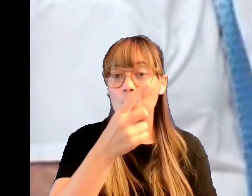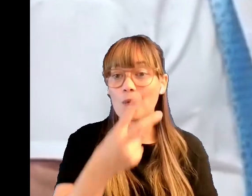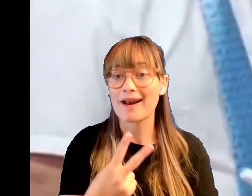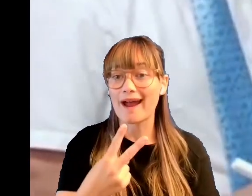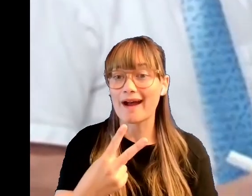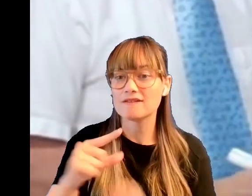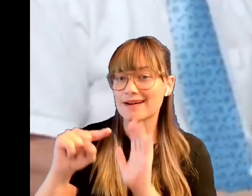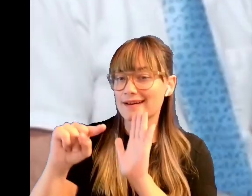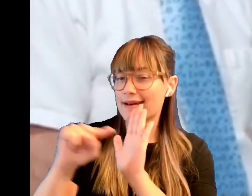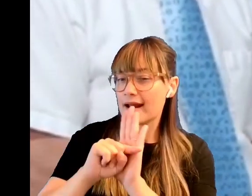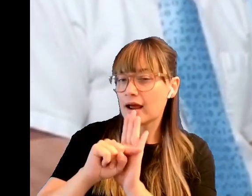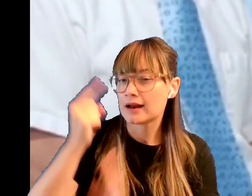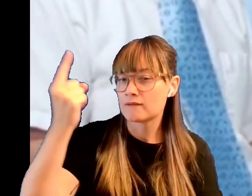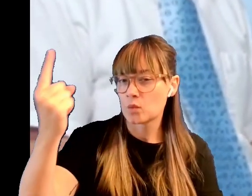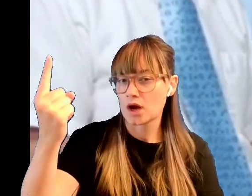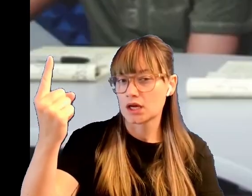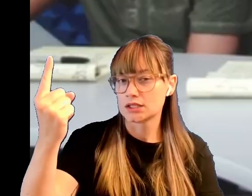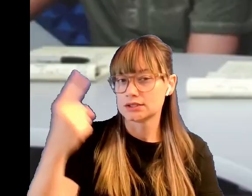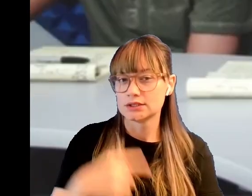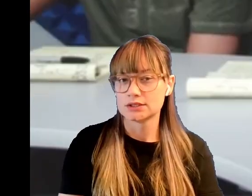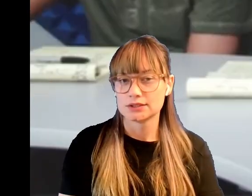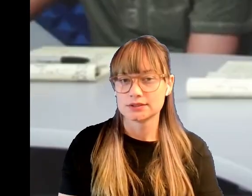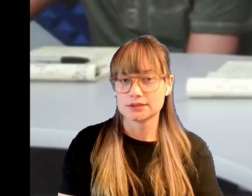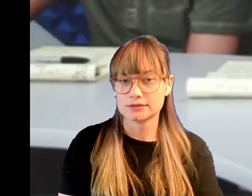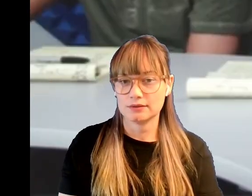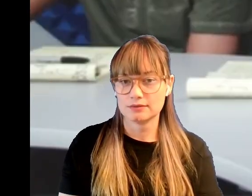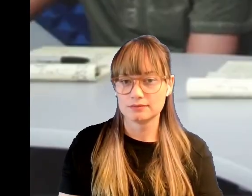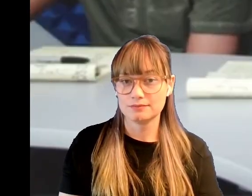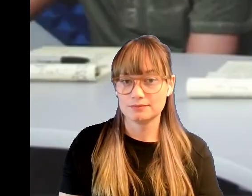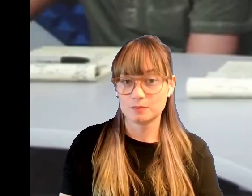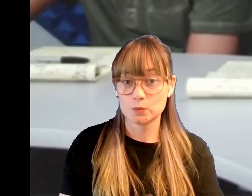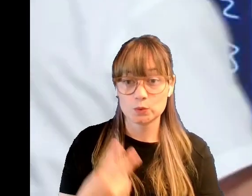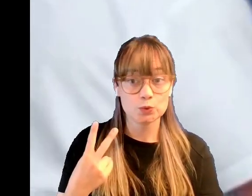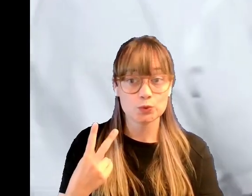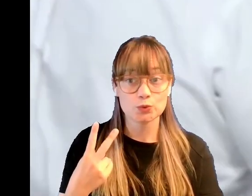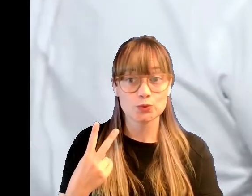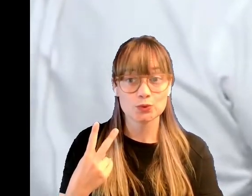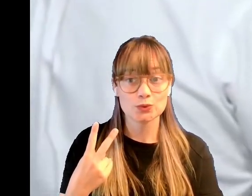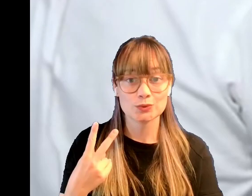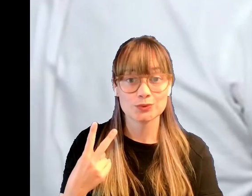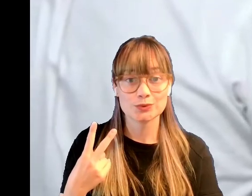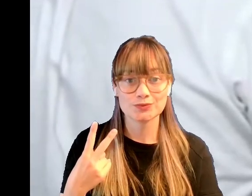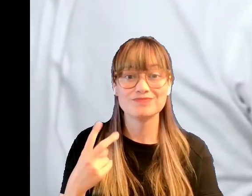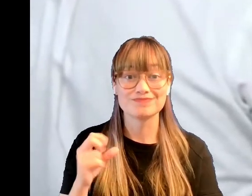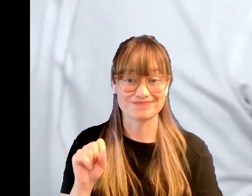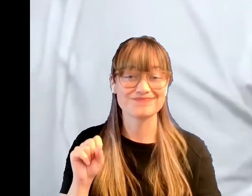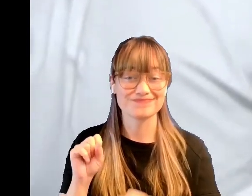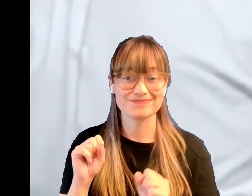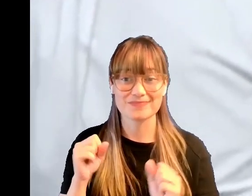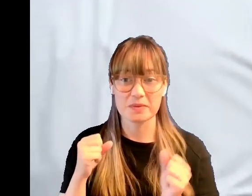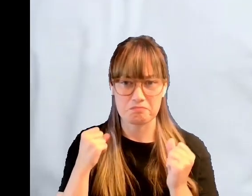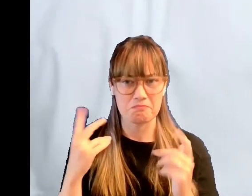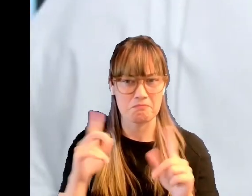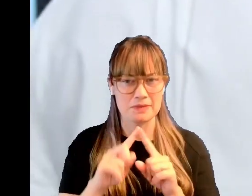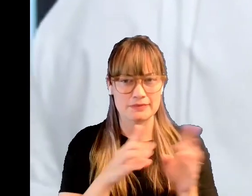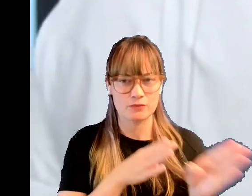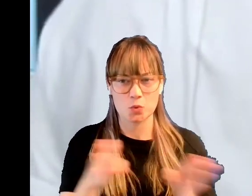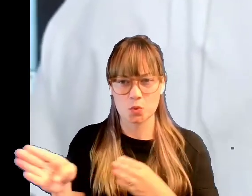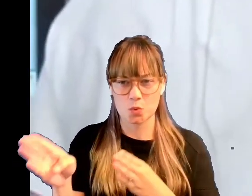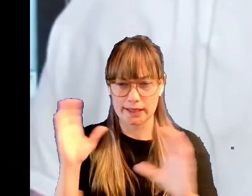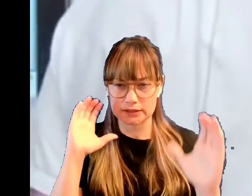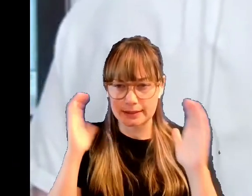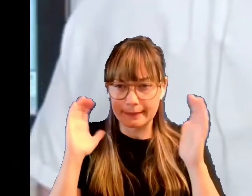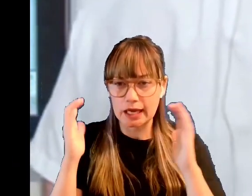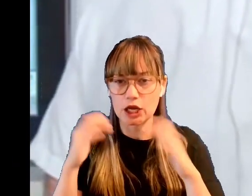1/2 to the -1 power. That'd be 2. Very good. There's many ways you could look at this. You could say